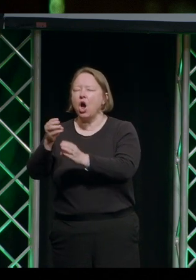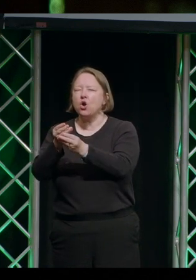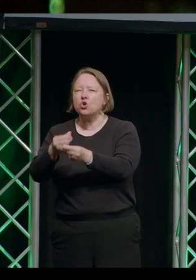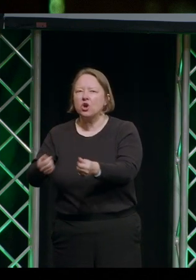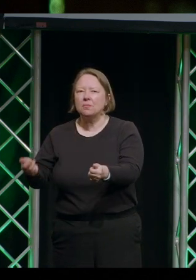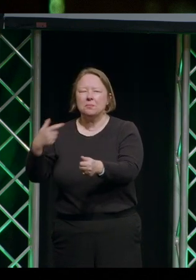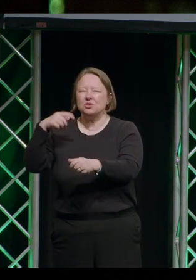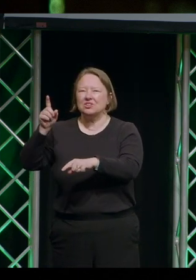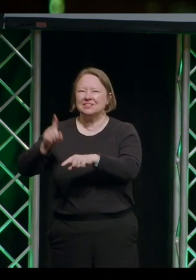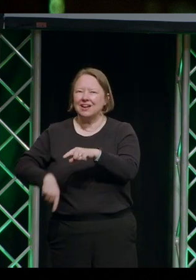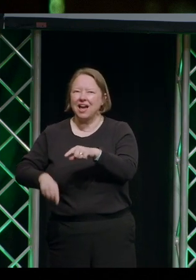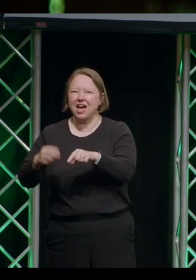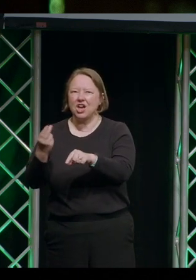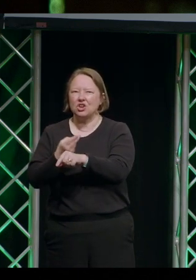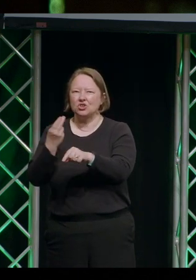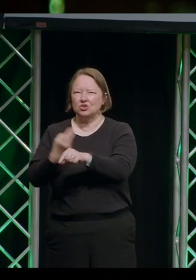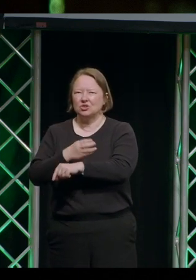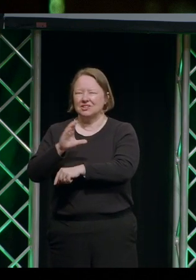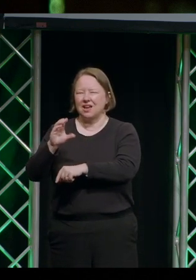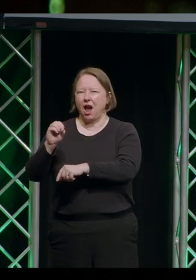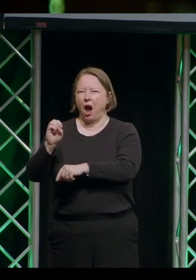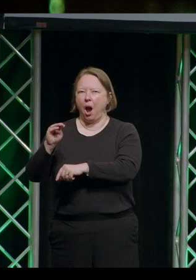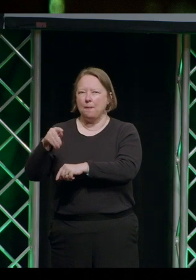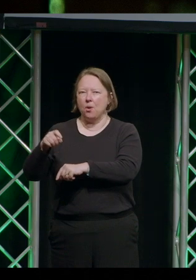in home and industrial composting systems.